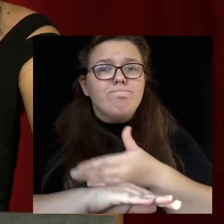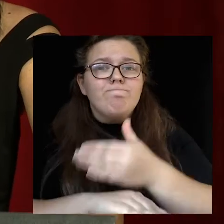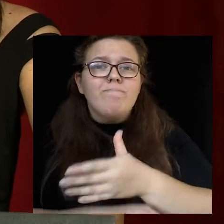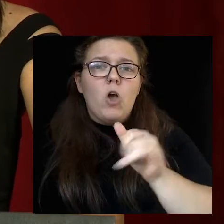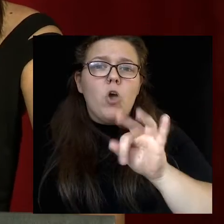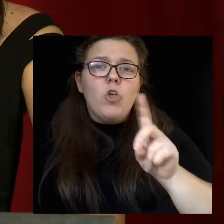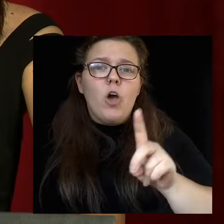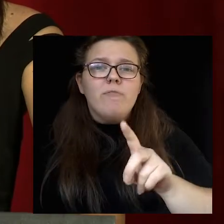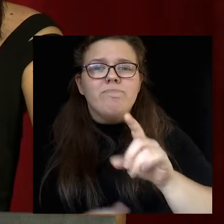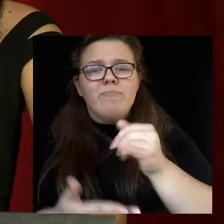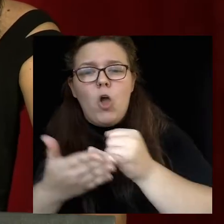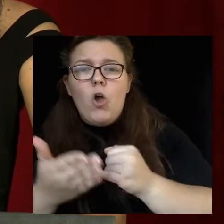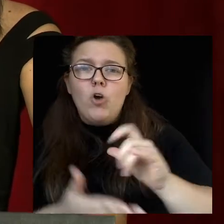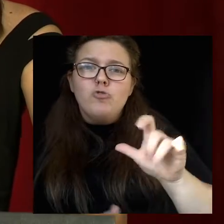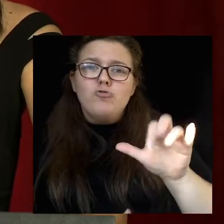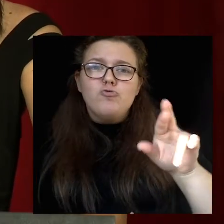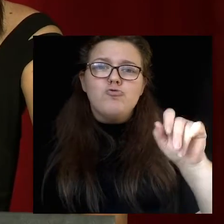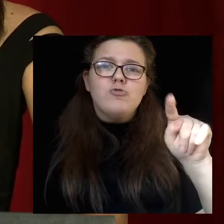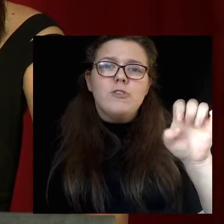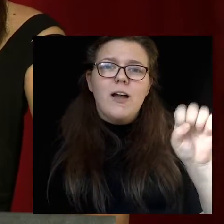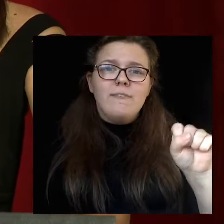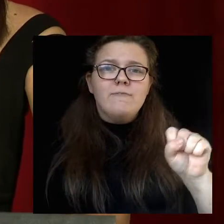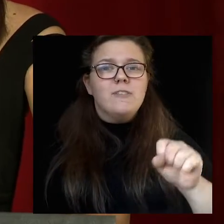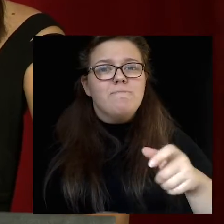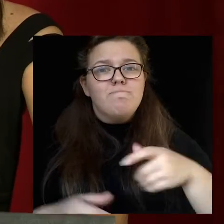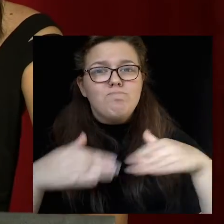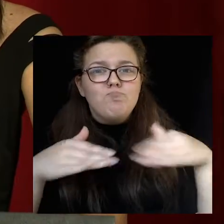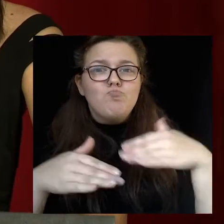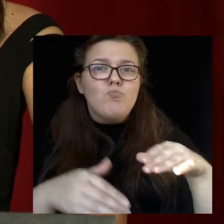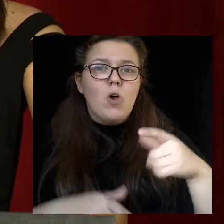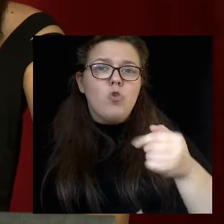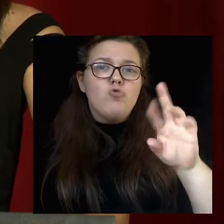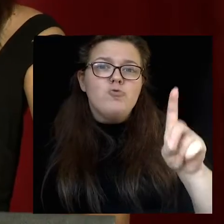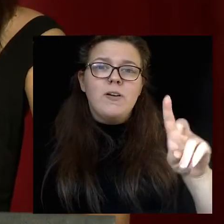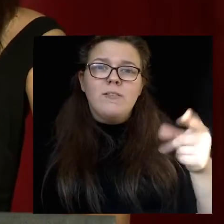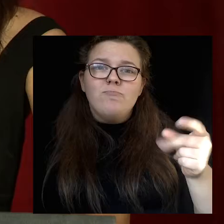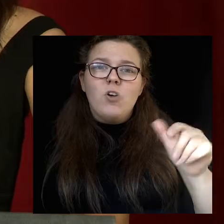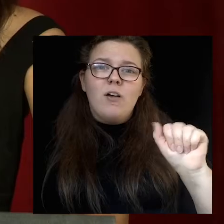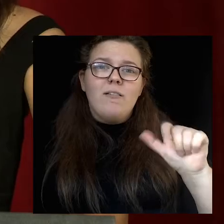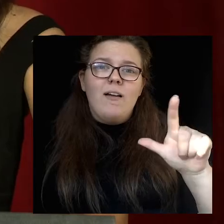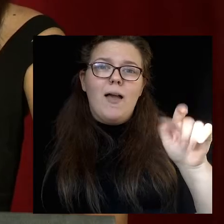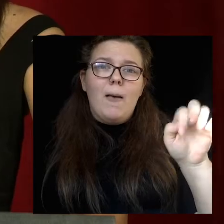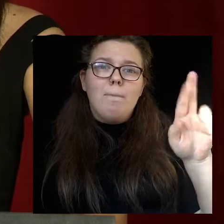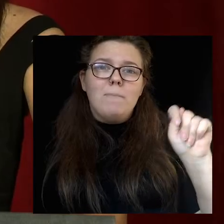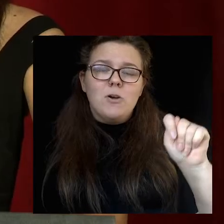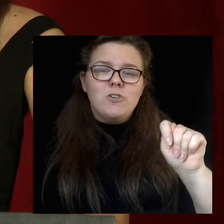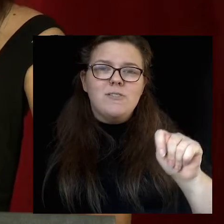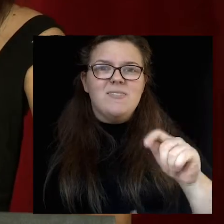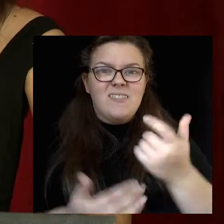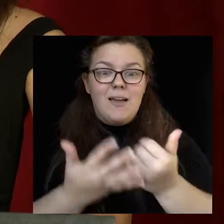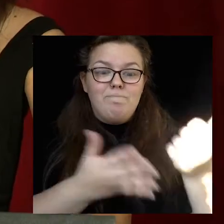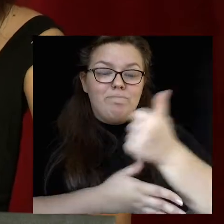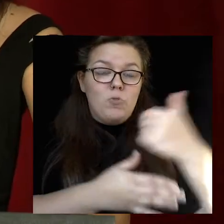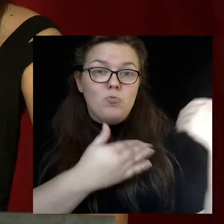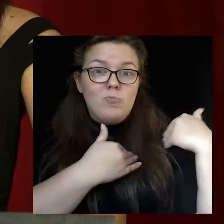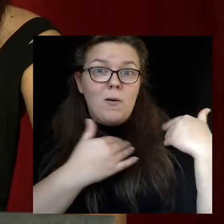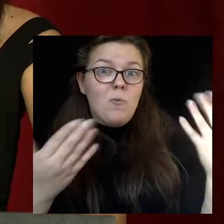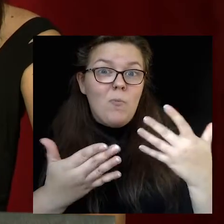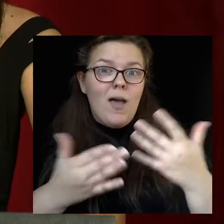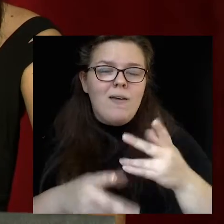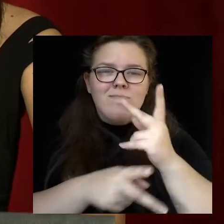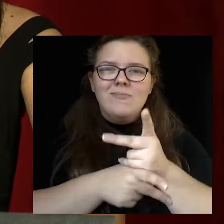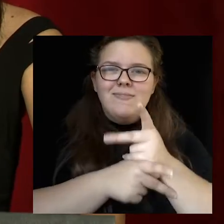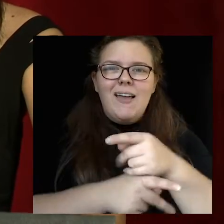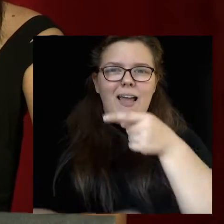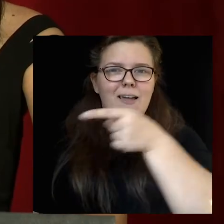and crafts of all kinds, walking her grand dog Albert, and the biggest responsibility of all, of course, taking care